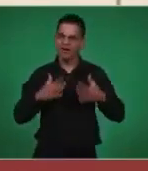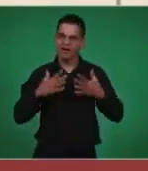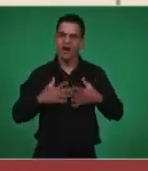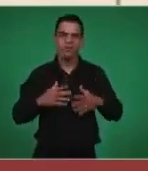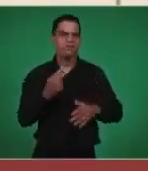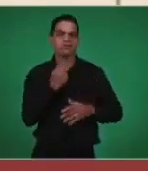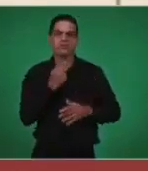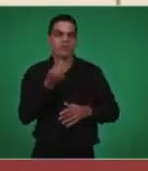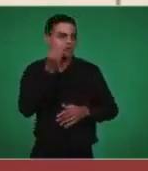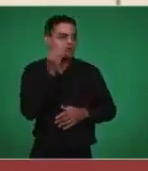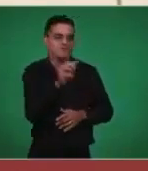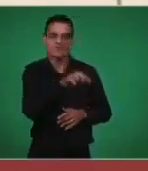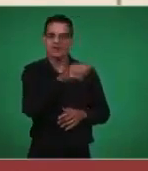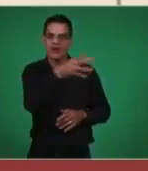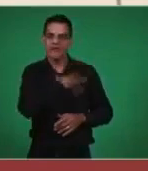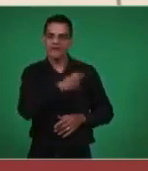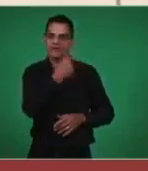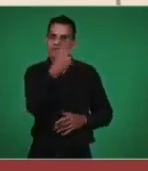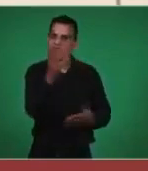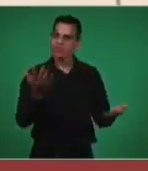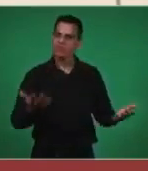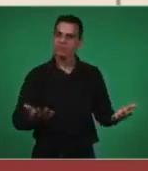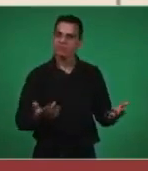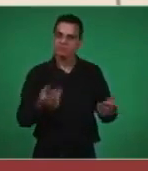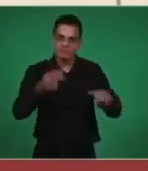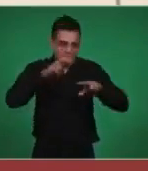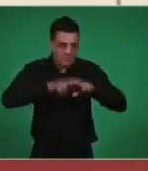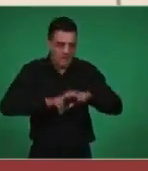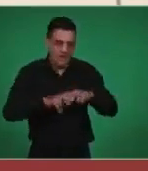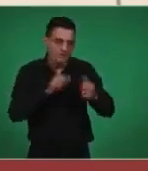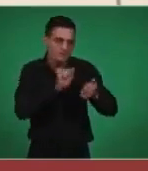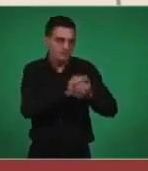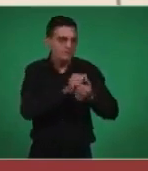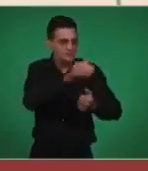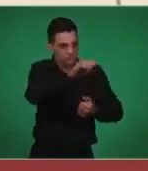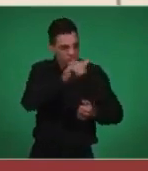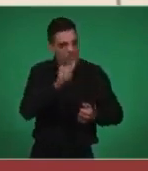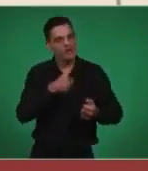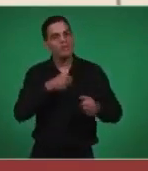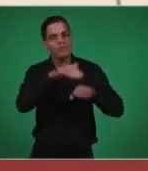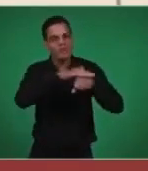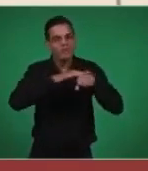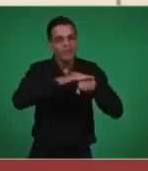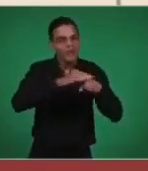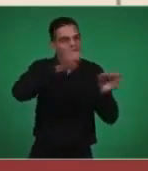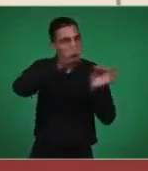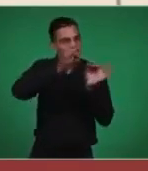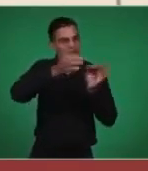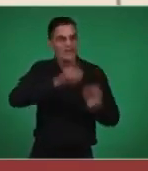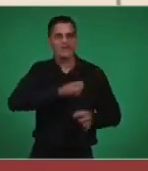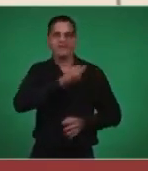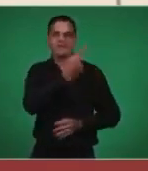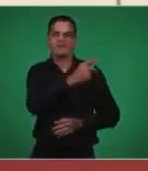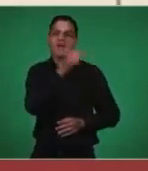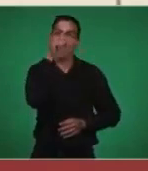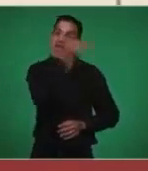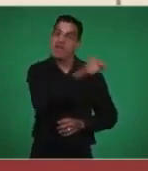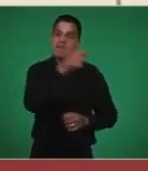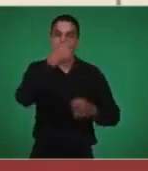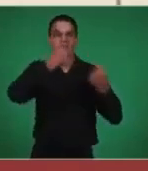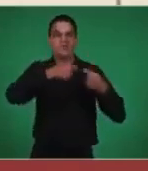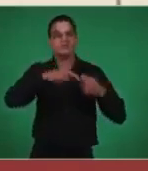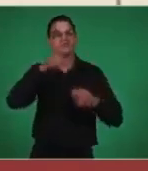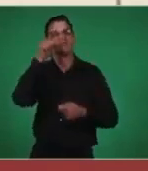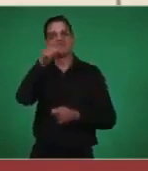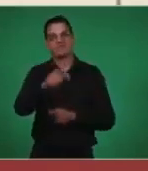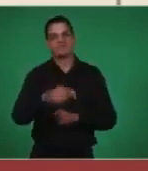we can never give up on our children. Sit down with them, have a conversation, organize their lives, and they will be able to, but they need you.